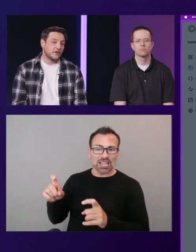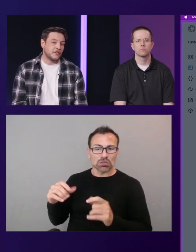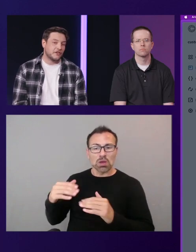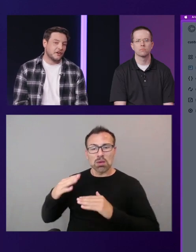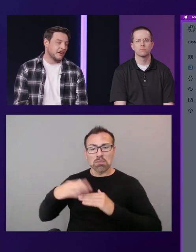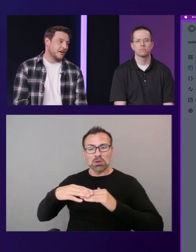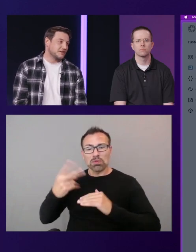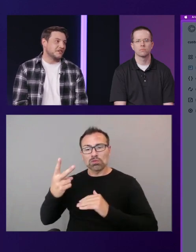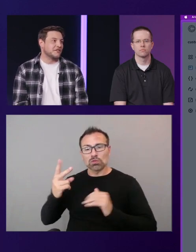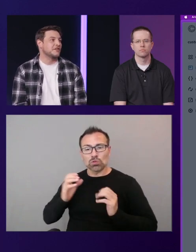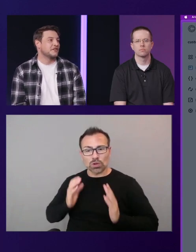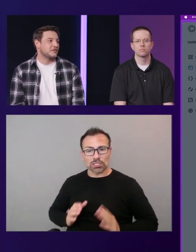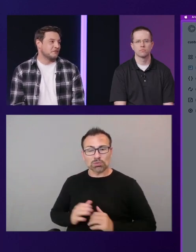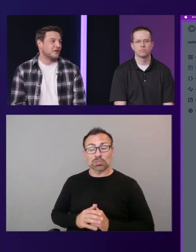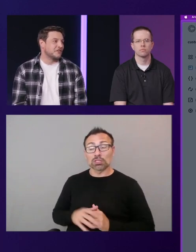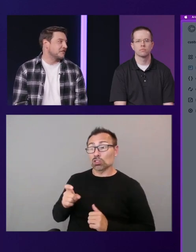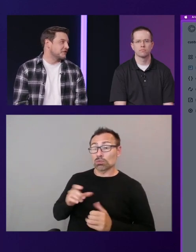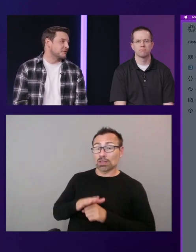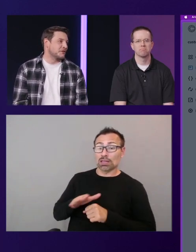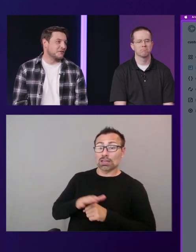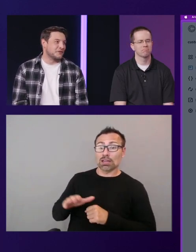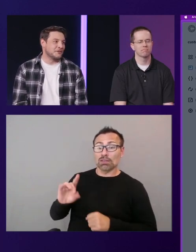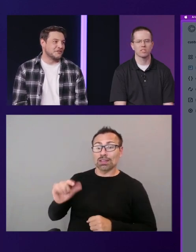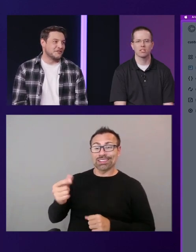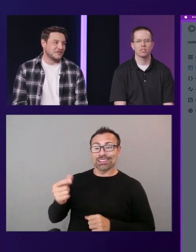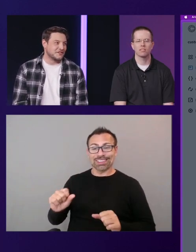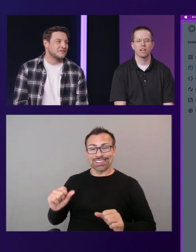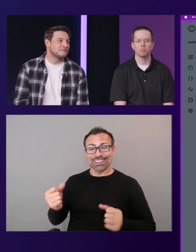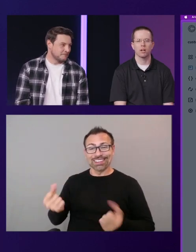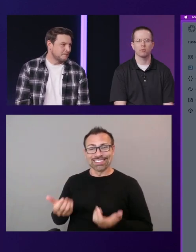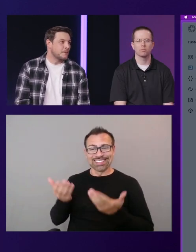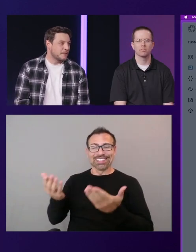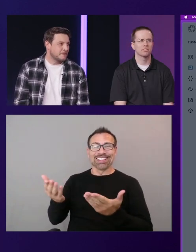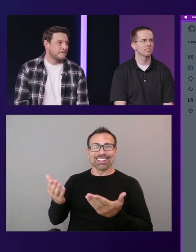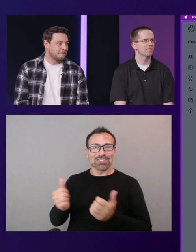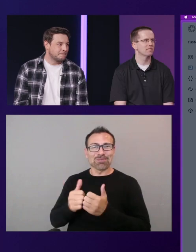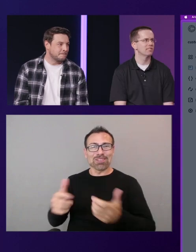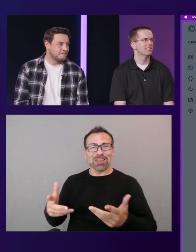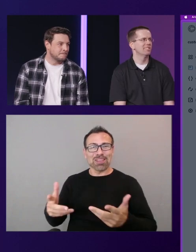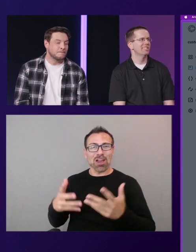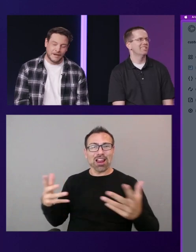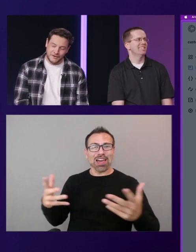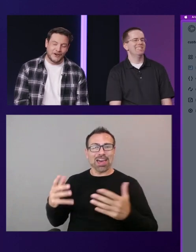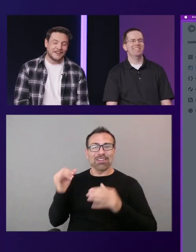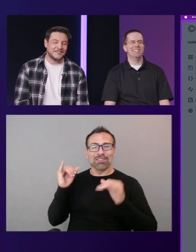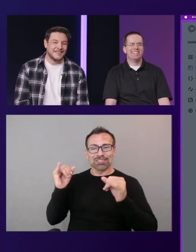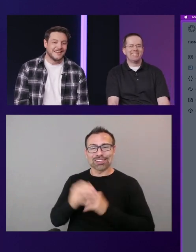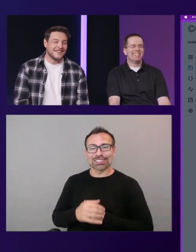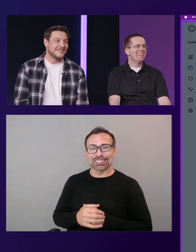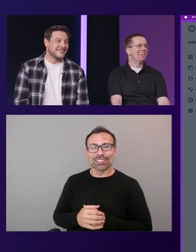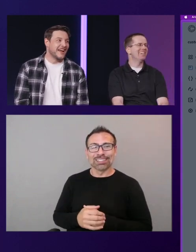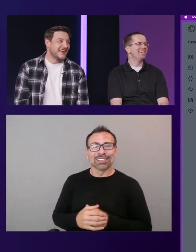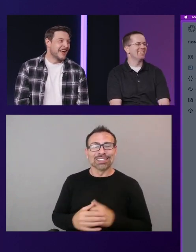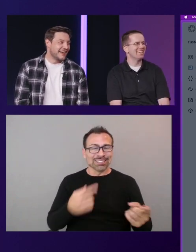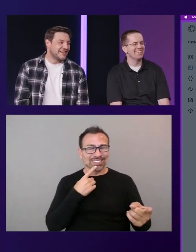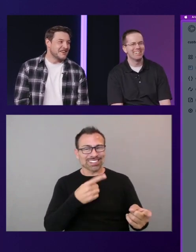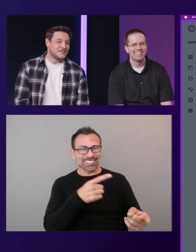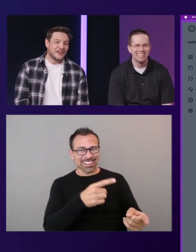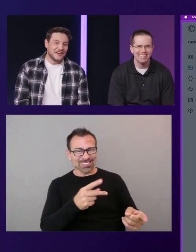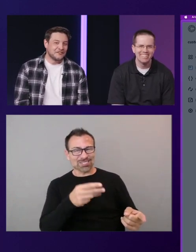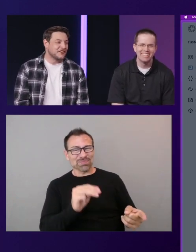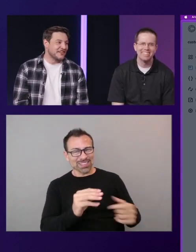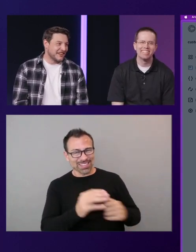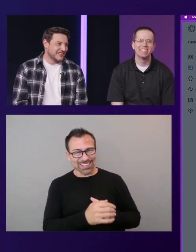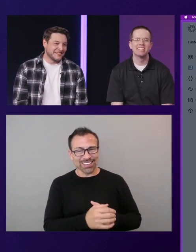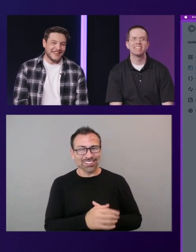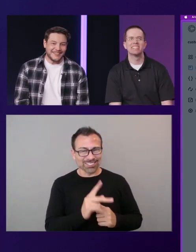should be enough that Doug can actually deliver on this issue without too much instruction. Not a I problem. can tell you are a PM, Kyle. Correct. The way that you're writing. I've gotten to where